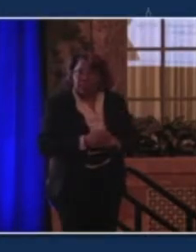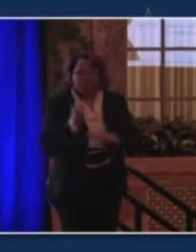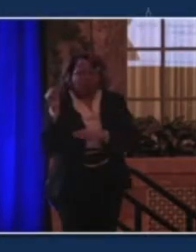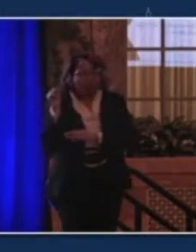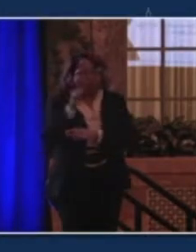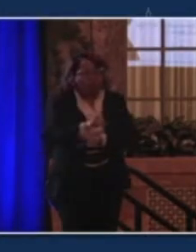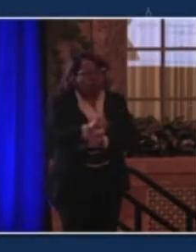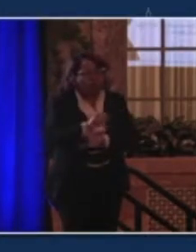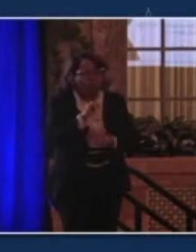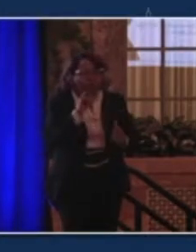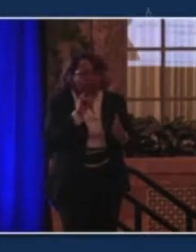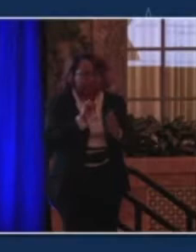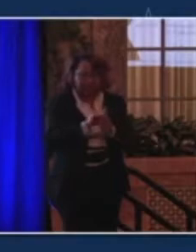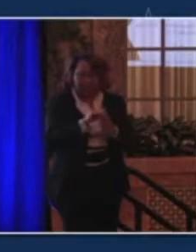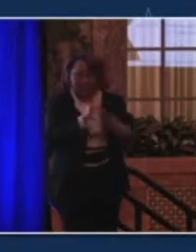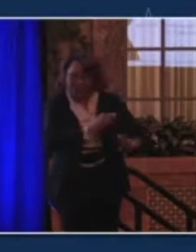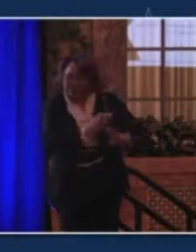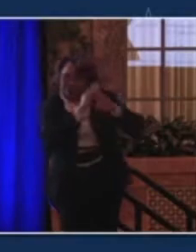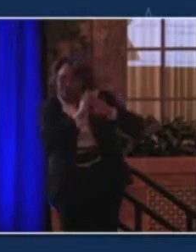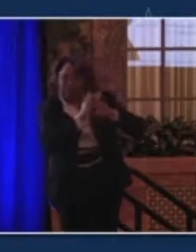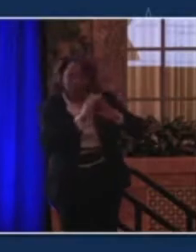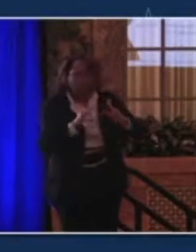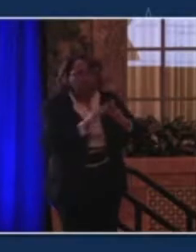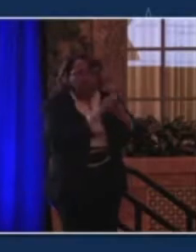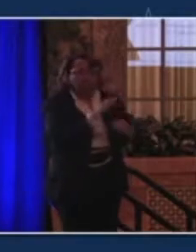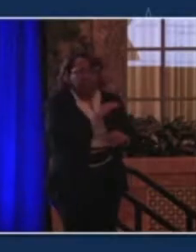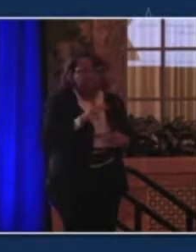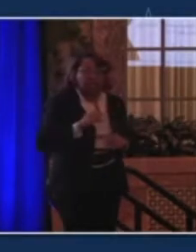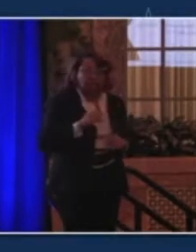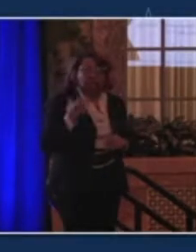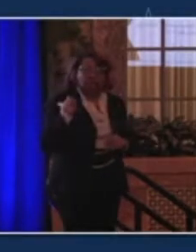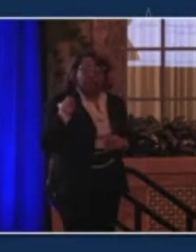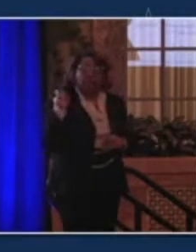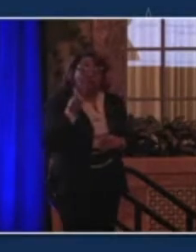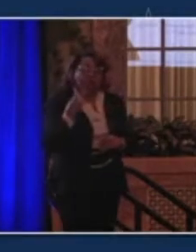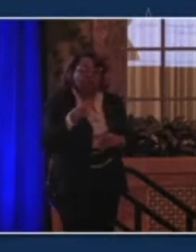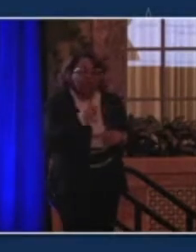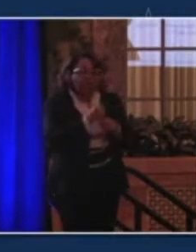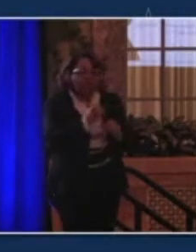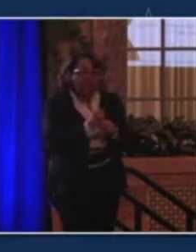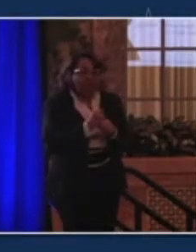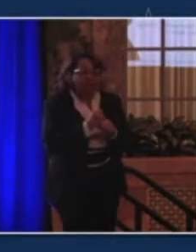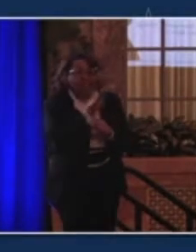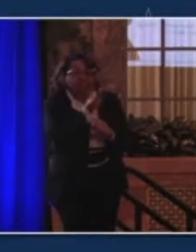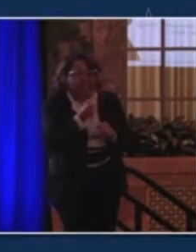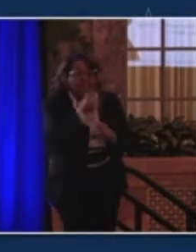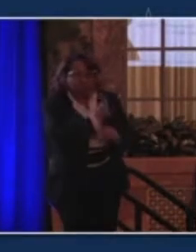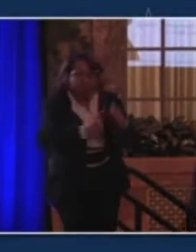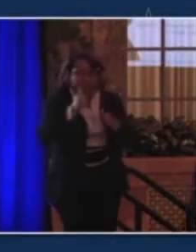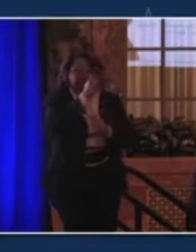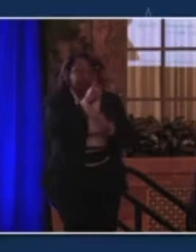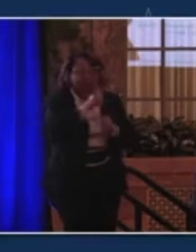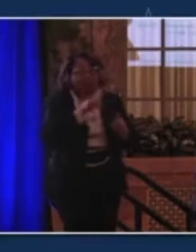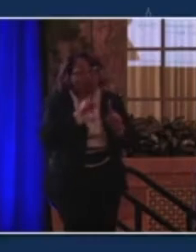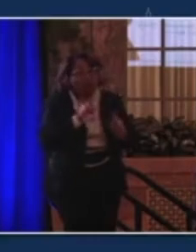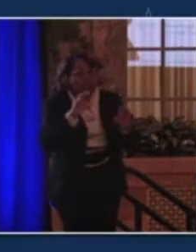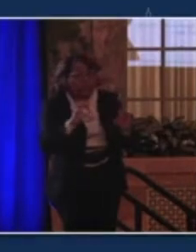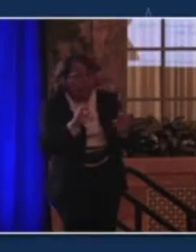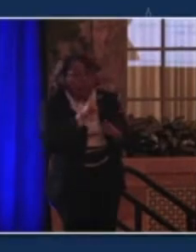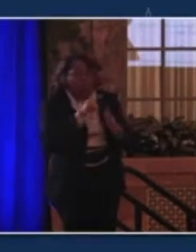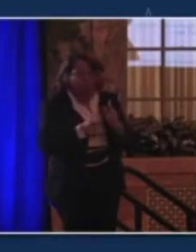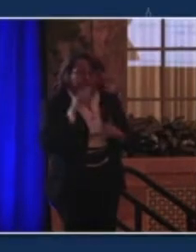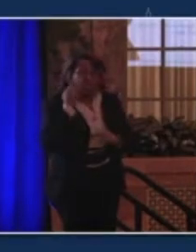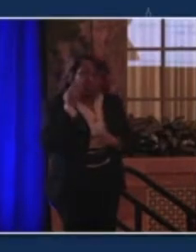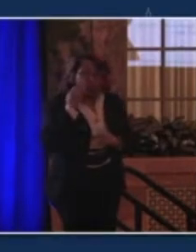overcome the obstruction in City Council, Mayor Washington made several executive orders to do what he knew was right for